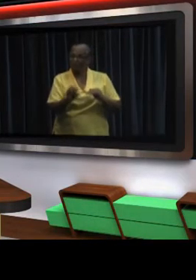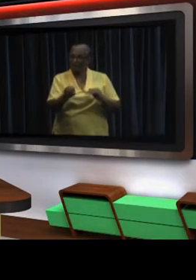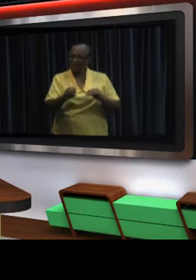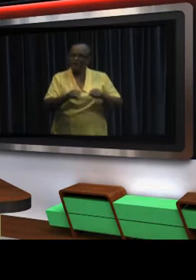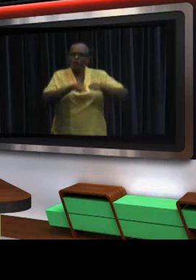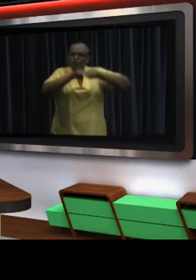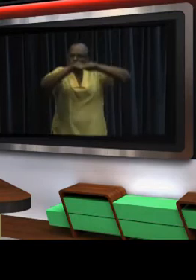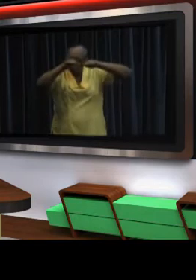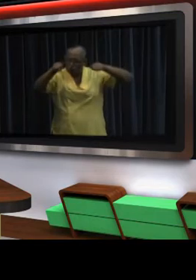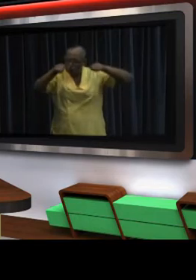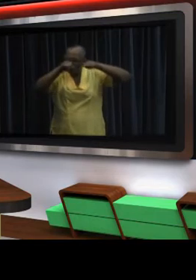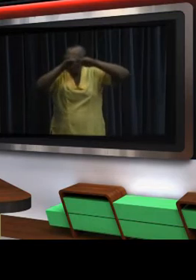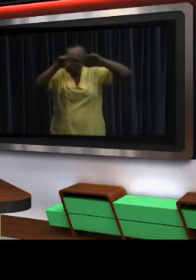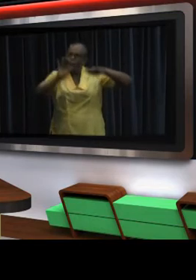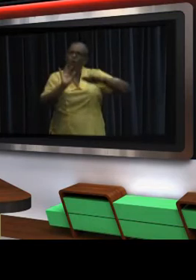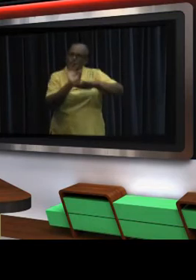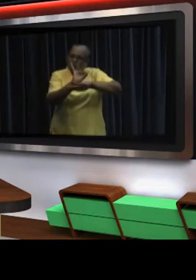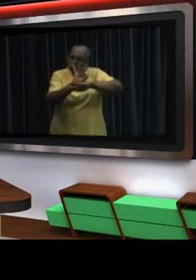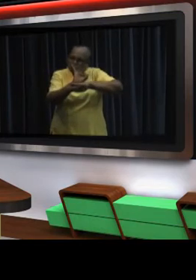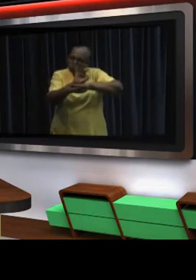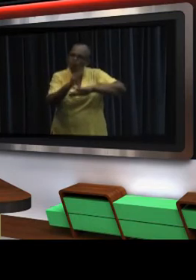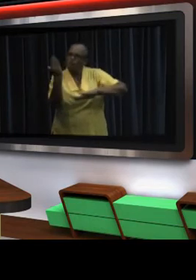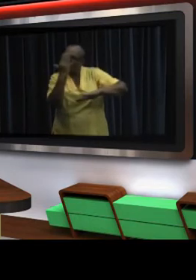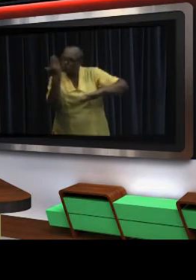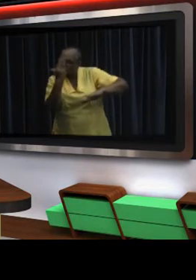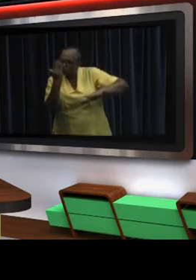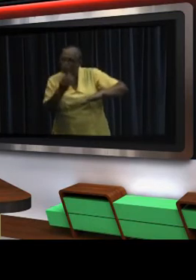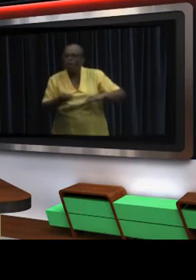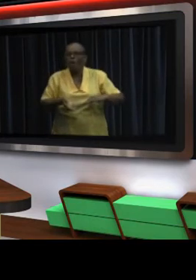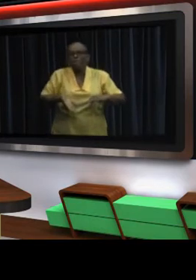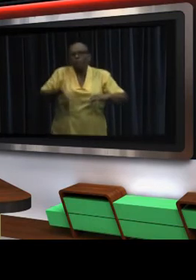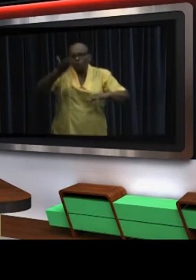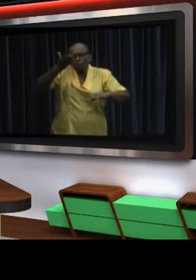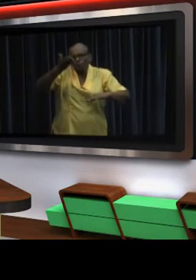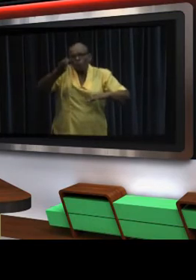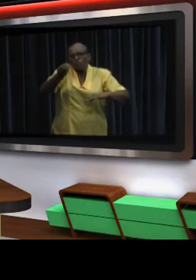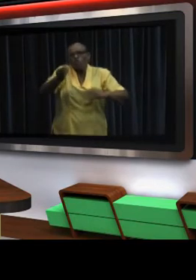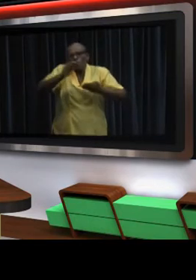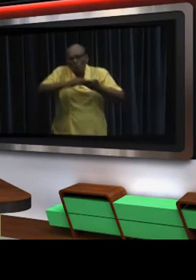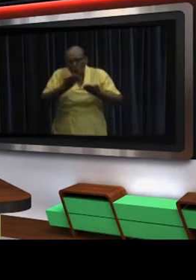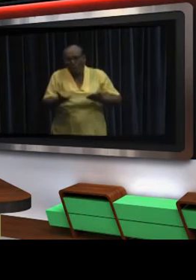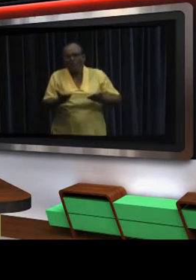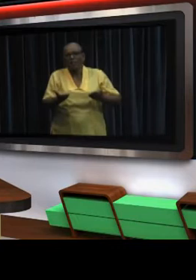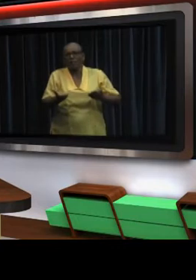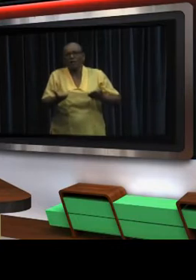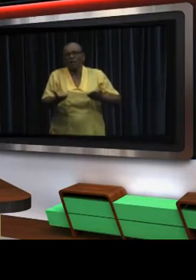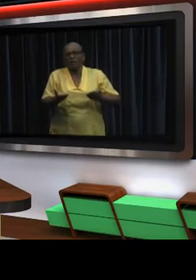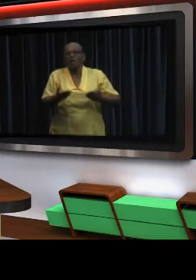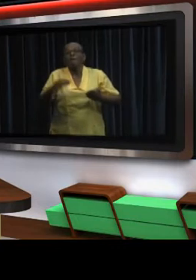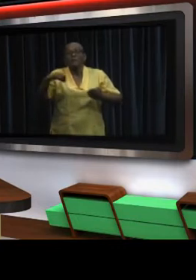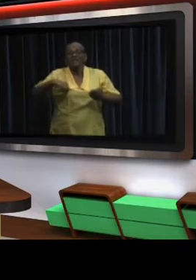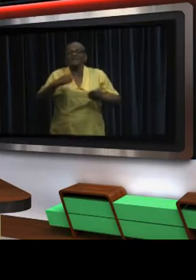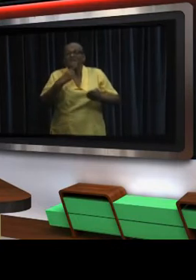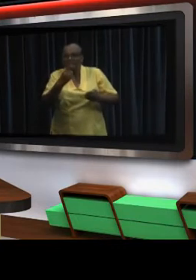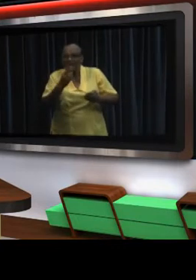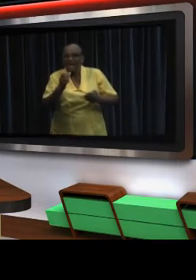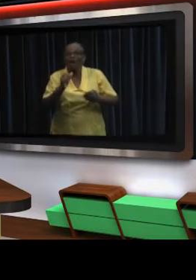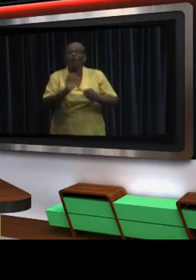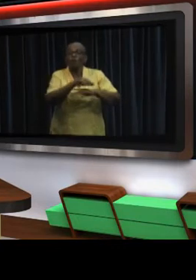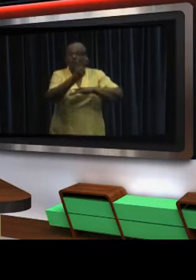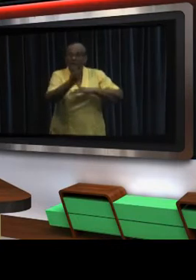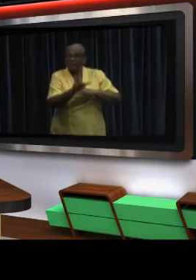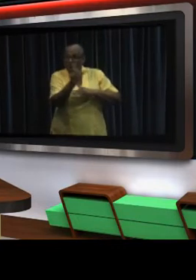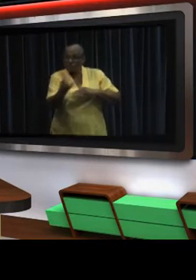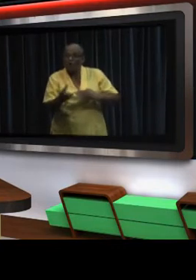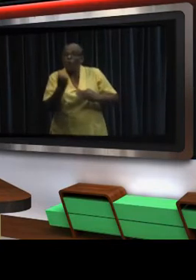so-called FISO system also requires that civil servants have to be trained at a certain level if they want